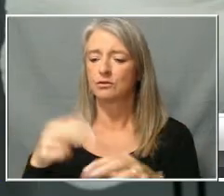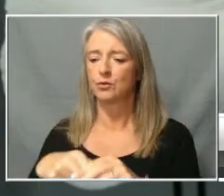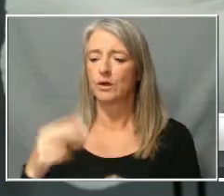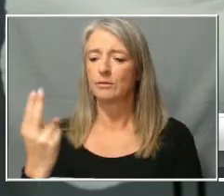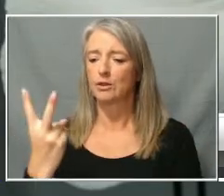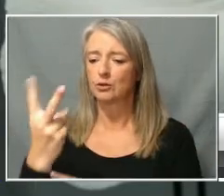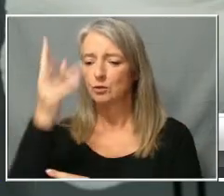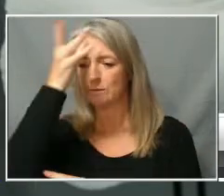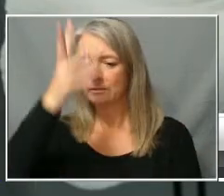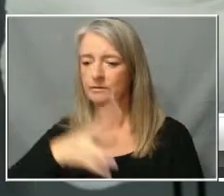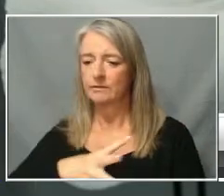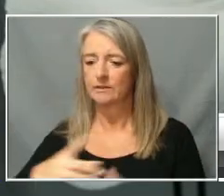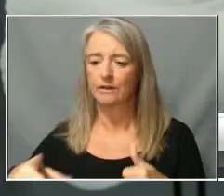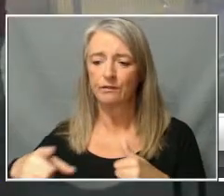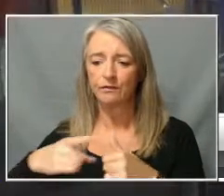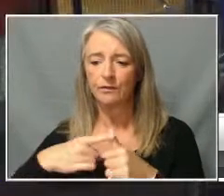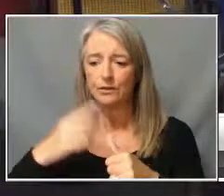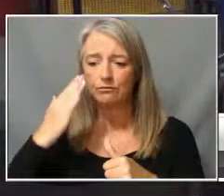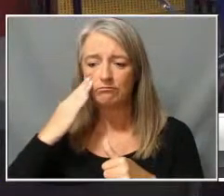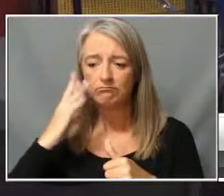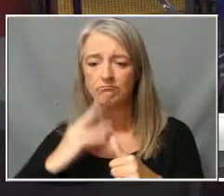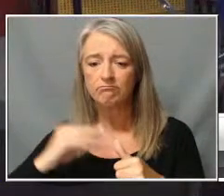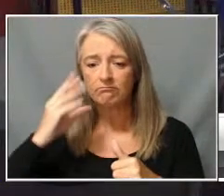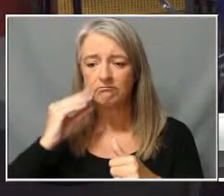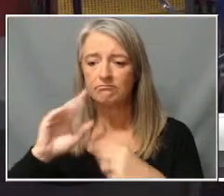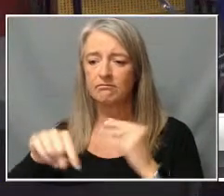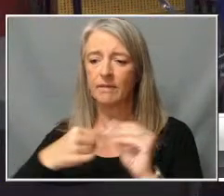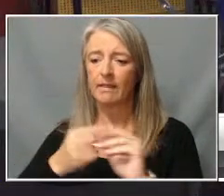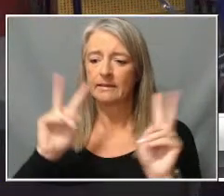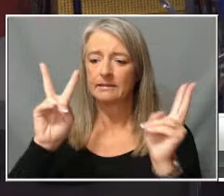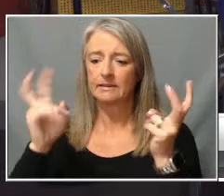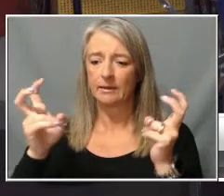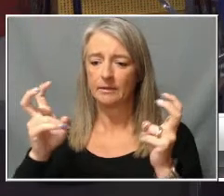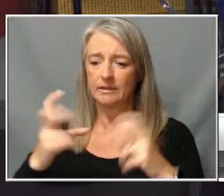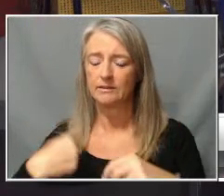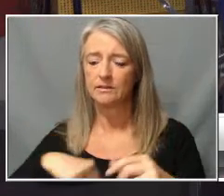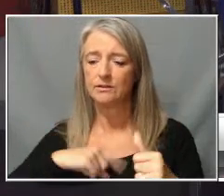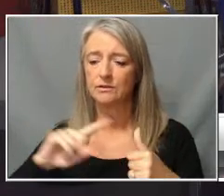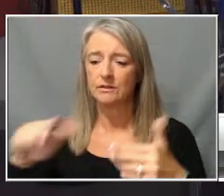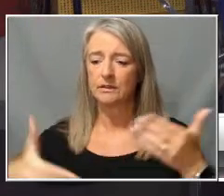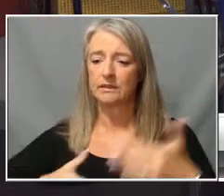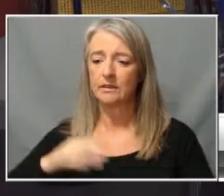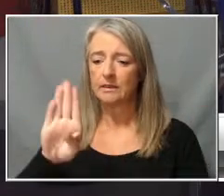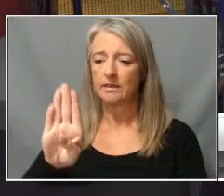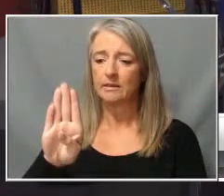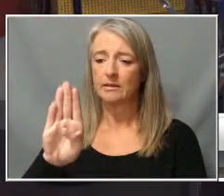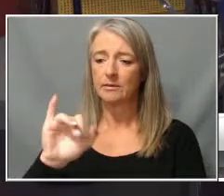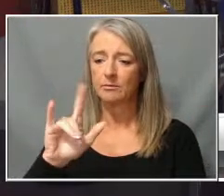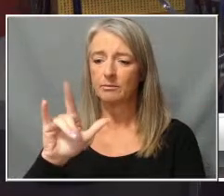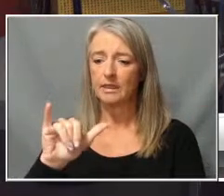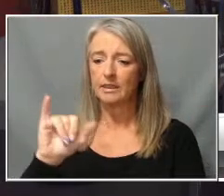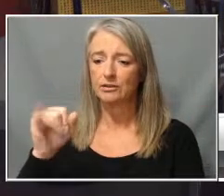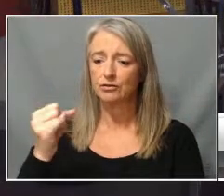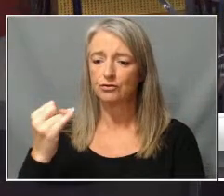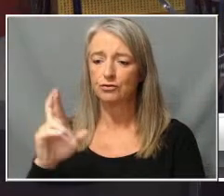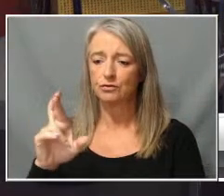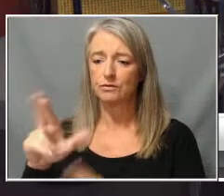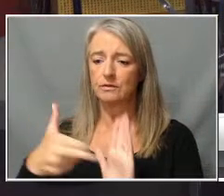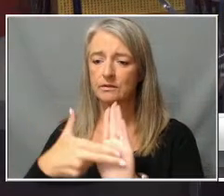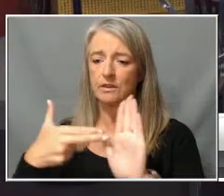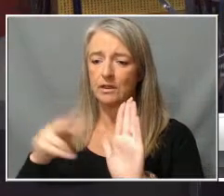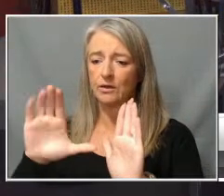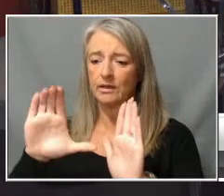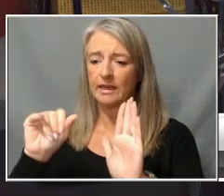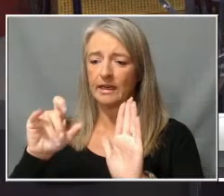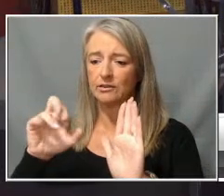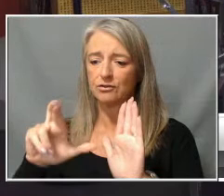know firsthand all about this topic. I want to introduce to you Billy Brimblecom Jr. He was diagnosed with cancer.